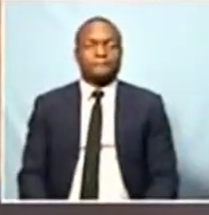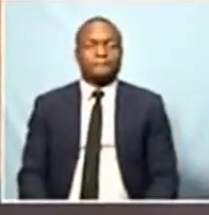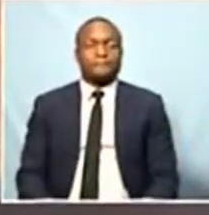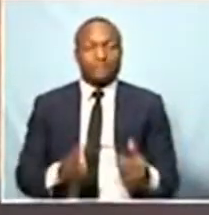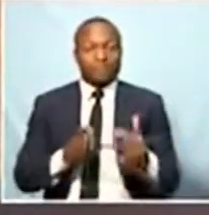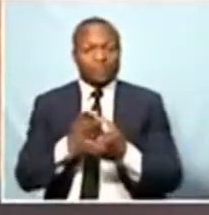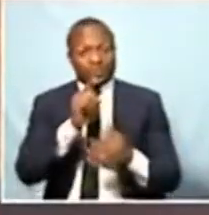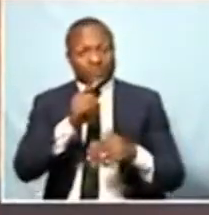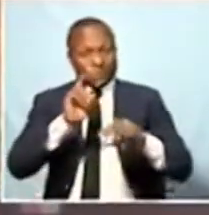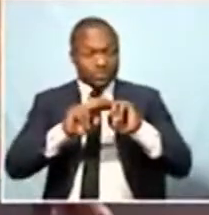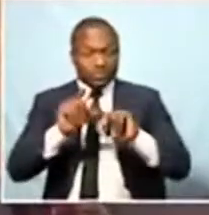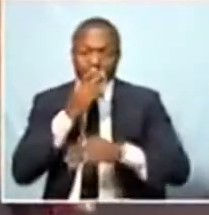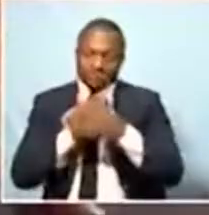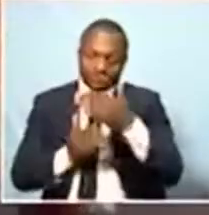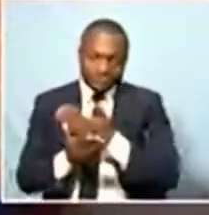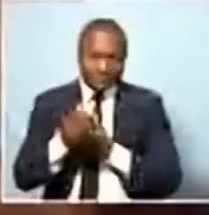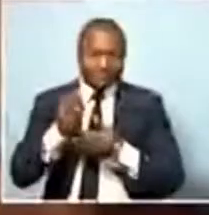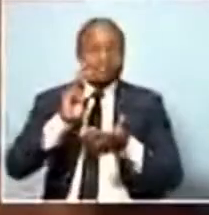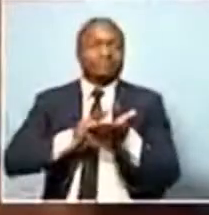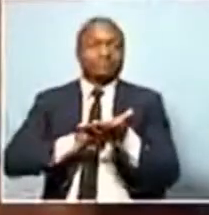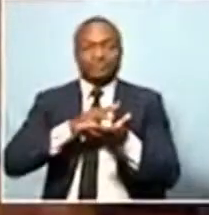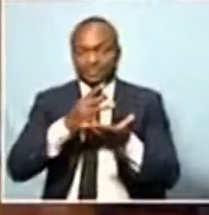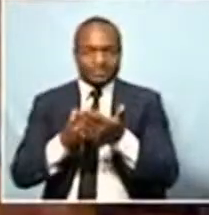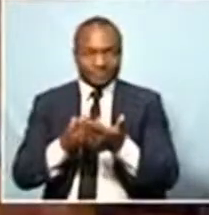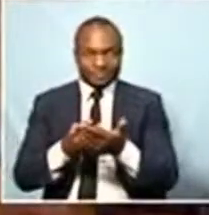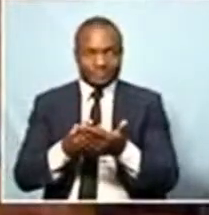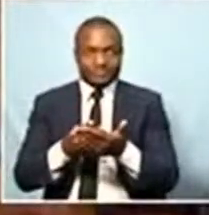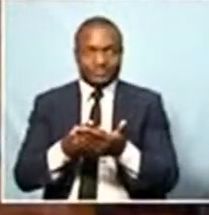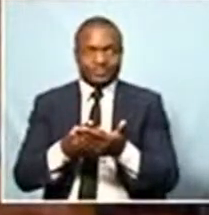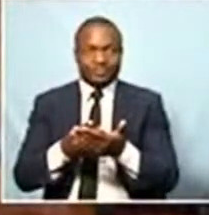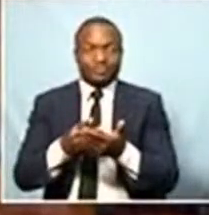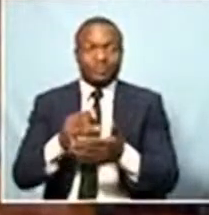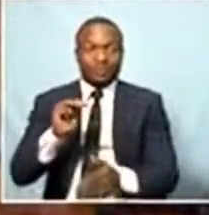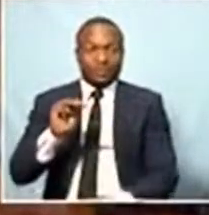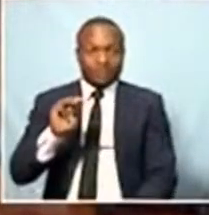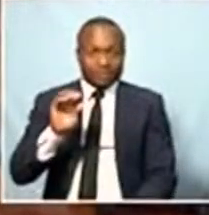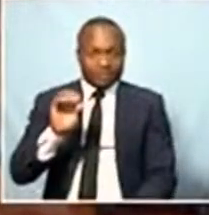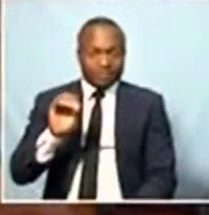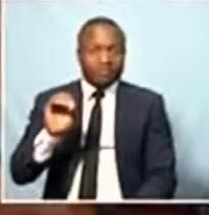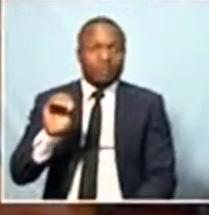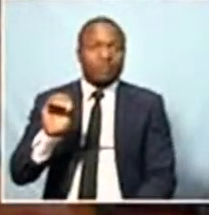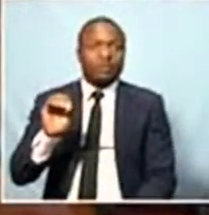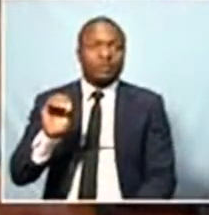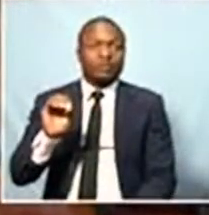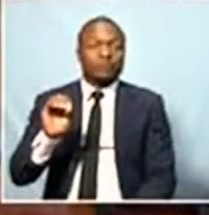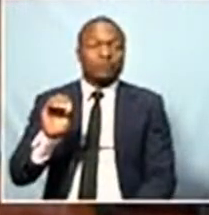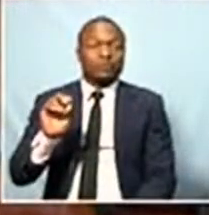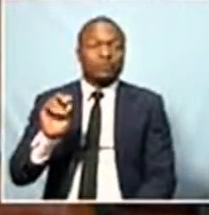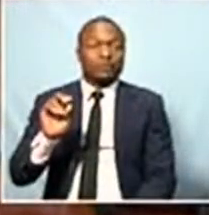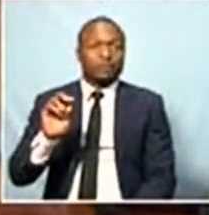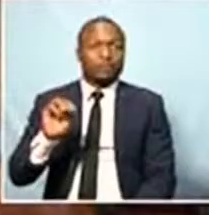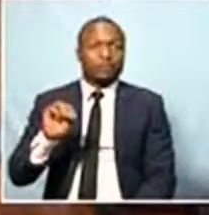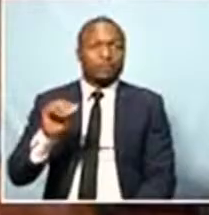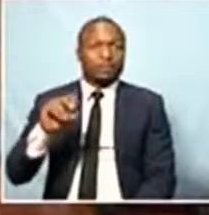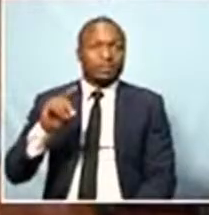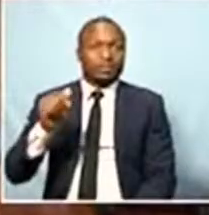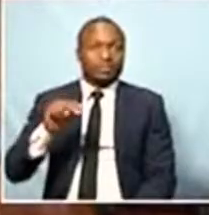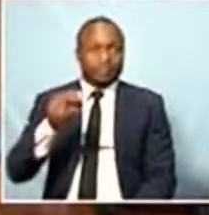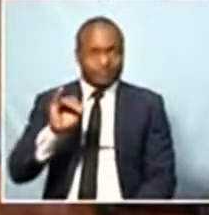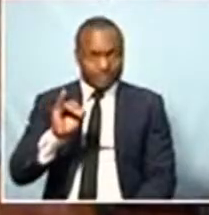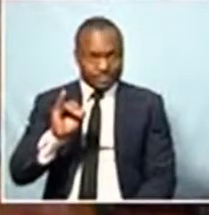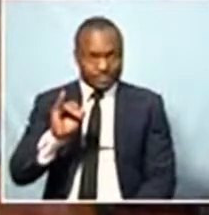Through you, Chair, good morning, witness. I'm Mono Mapani, Member of Parliament for Namala constituency. Thank you.